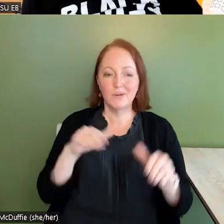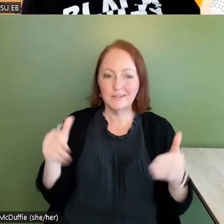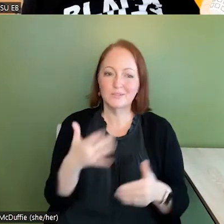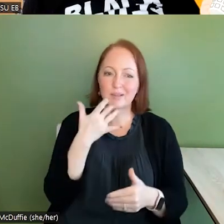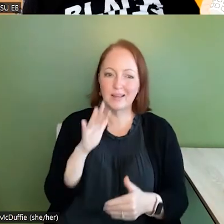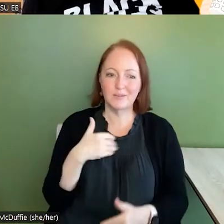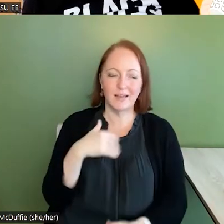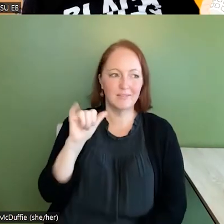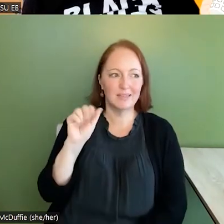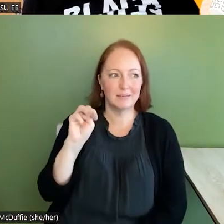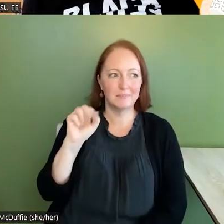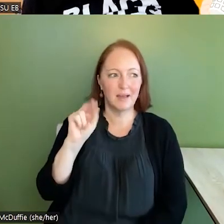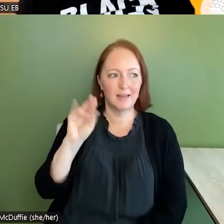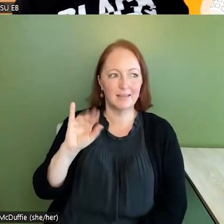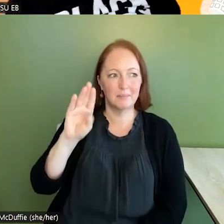have